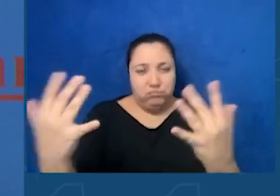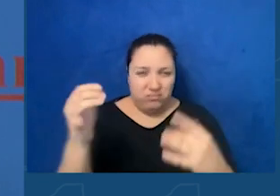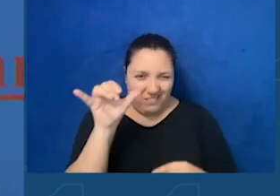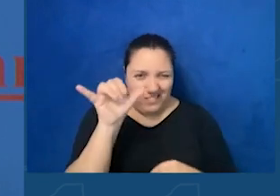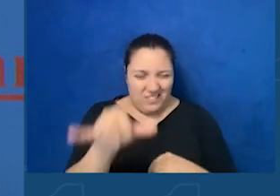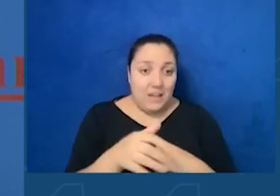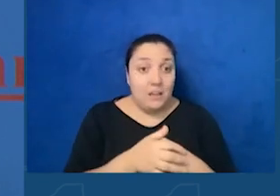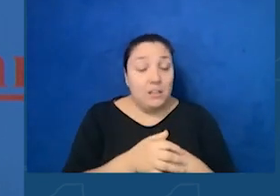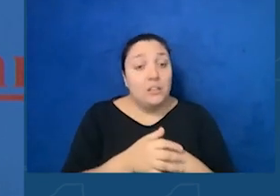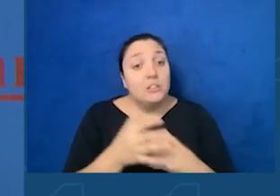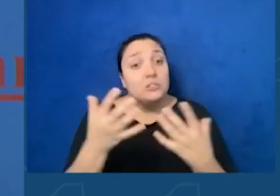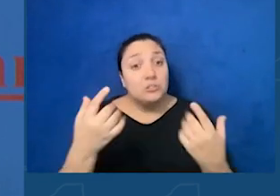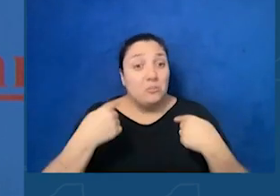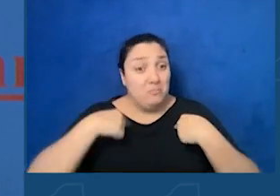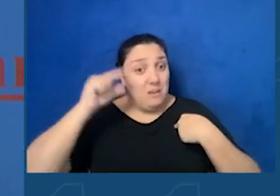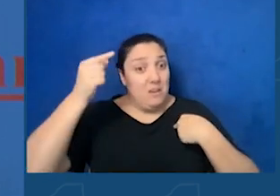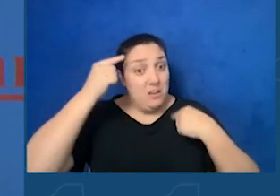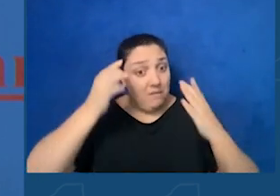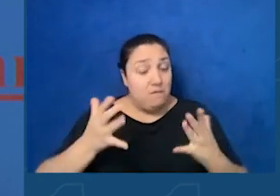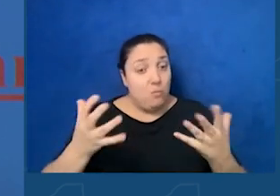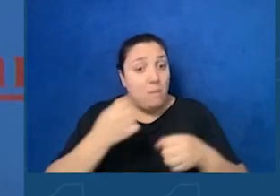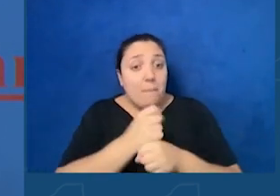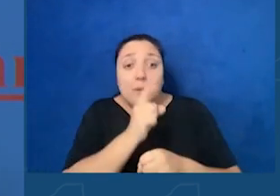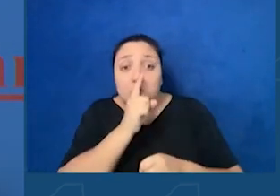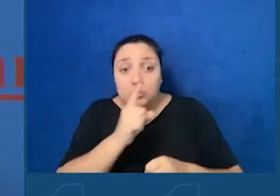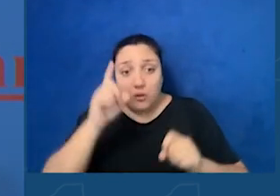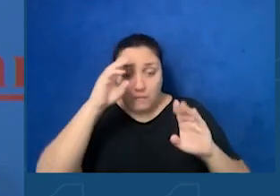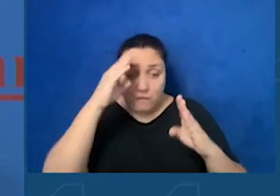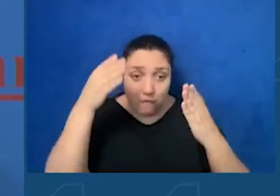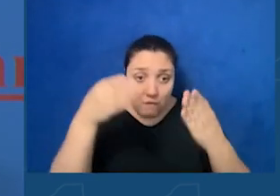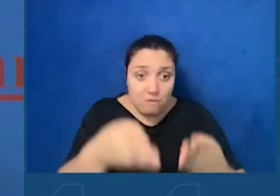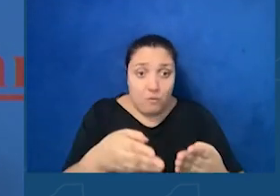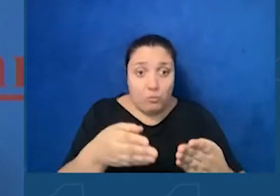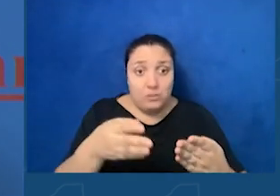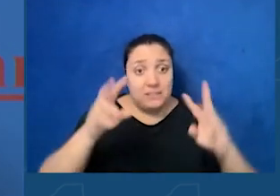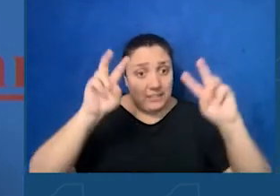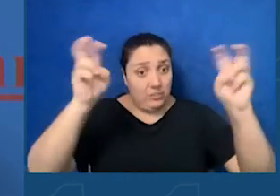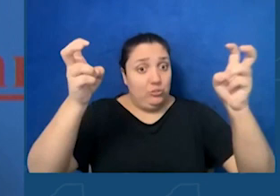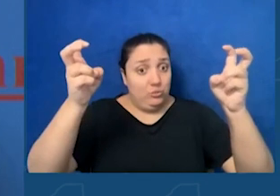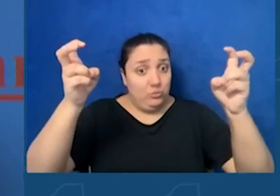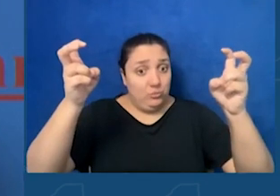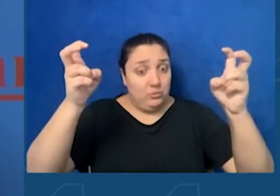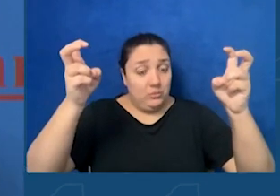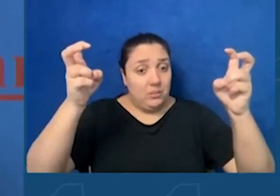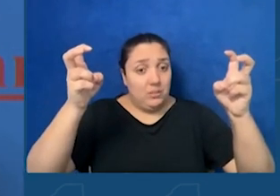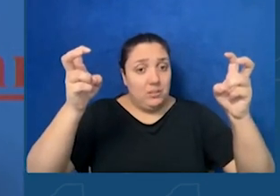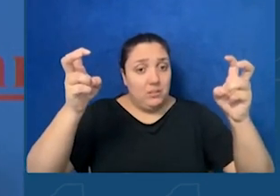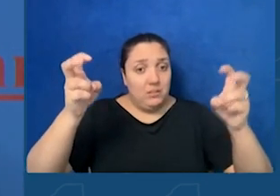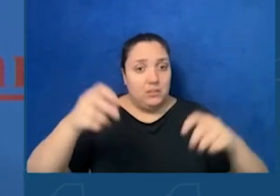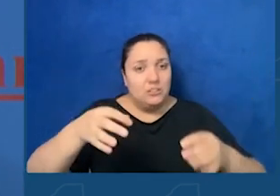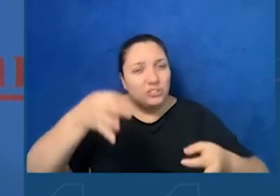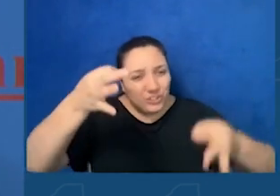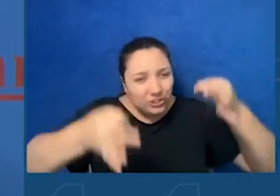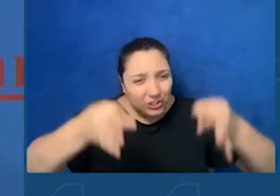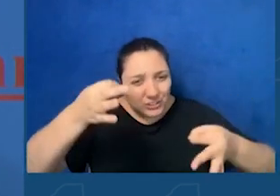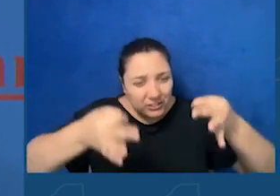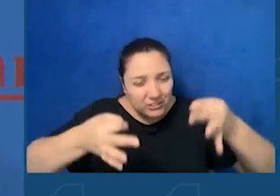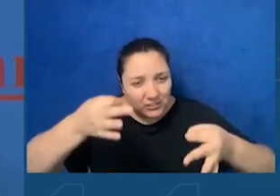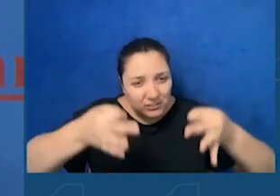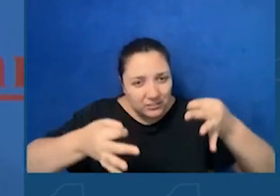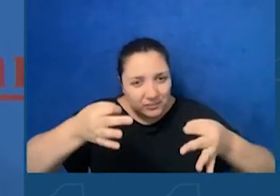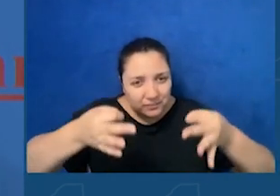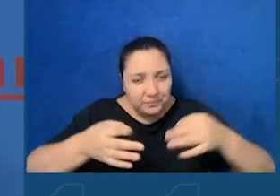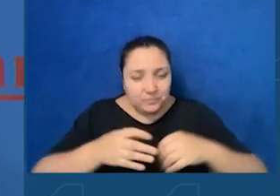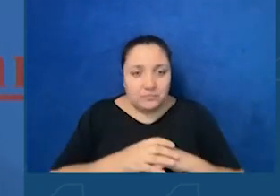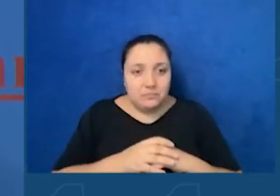issues that reflect our belief in justice. Because right now, it's an injustice that too many people don't have a good roof